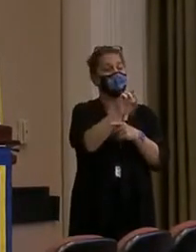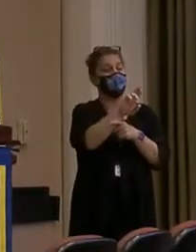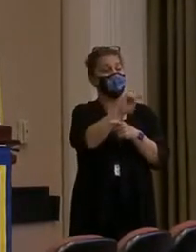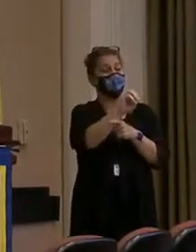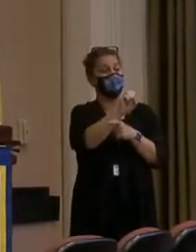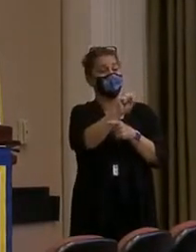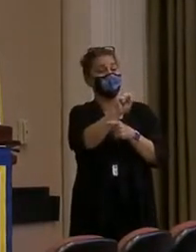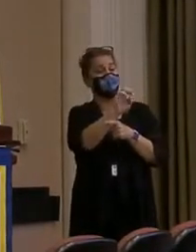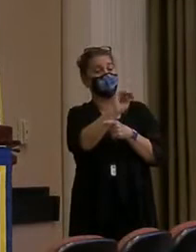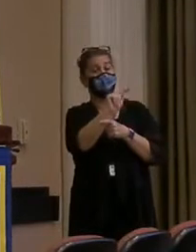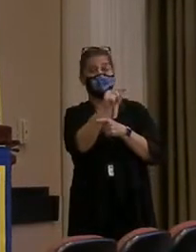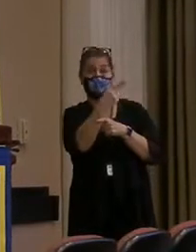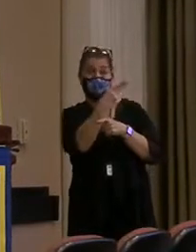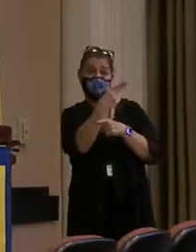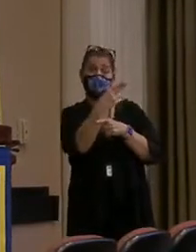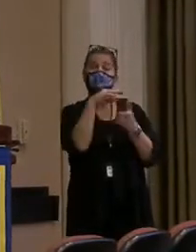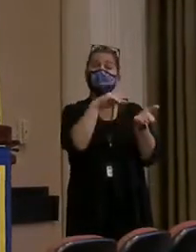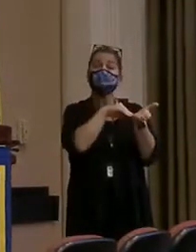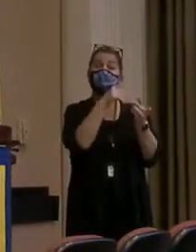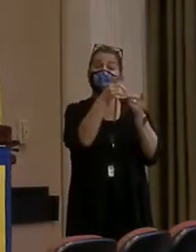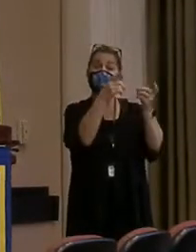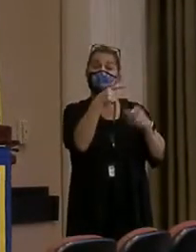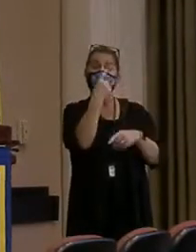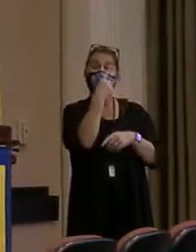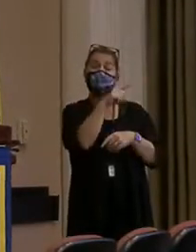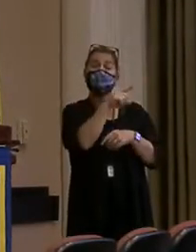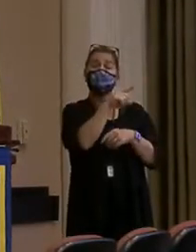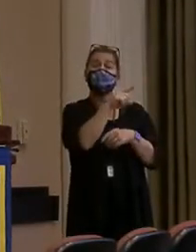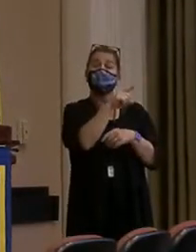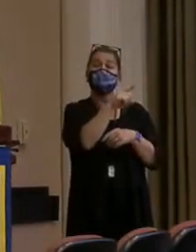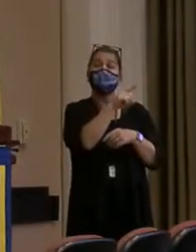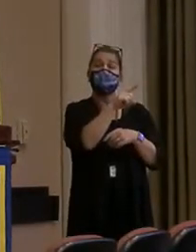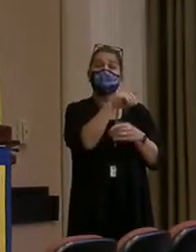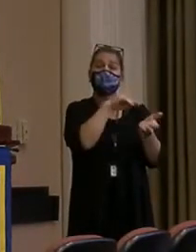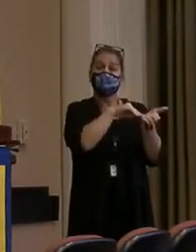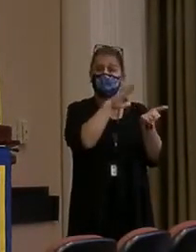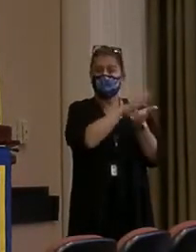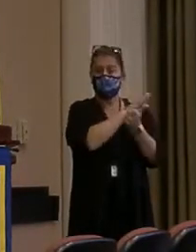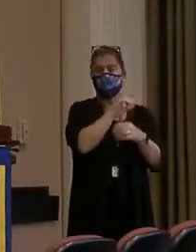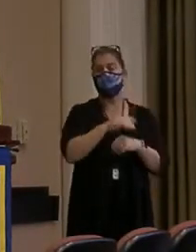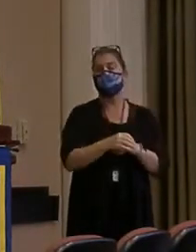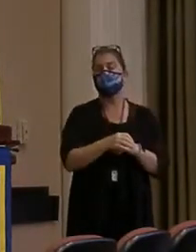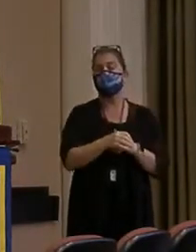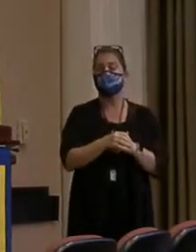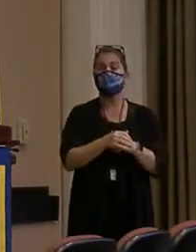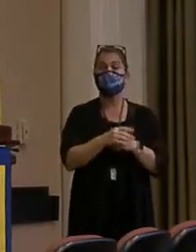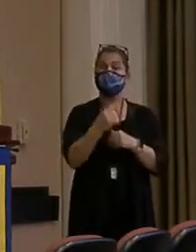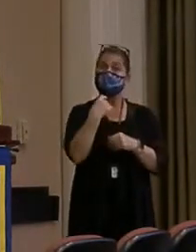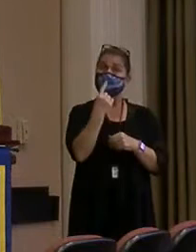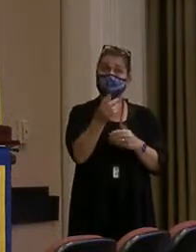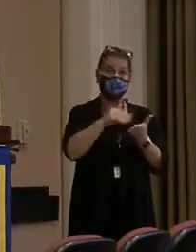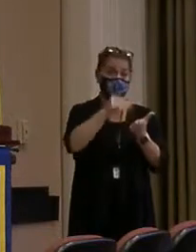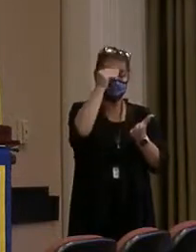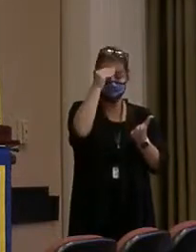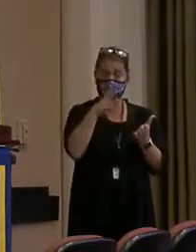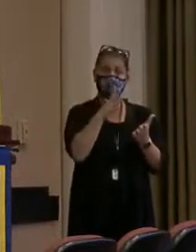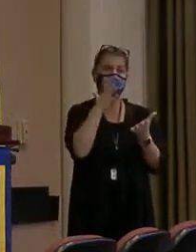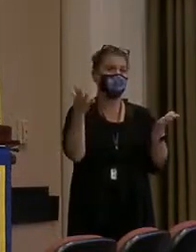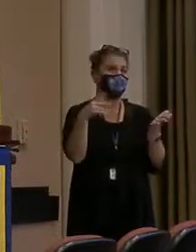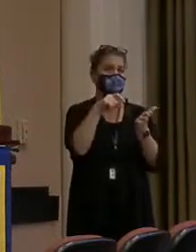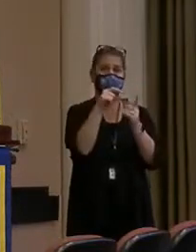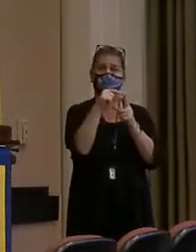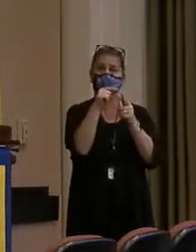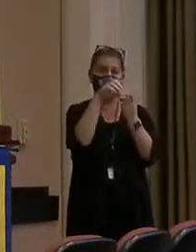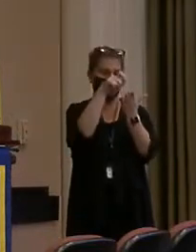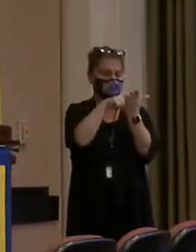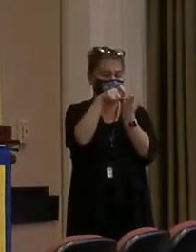who is the medical director for the medical school. And while I tell students, don't put so many words on a page,